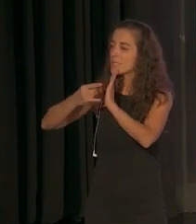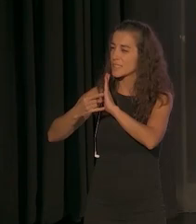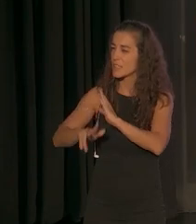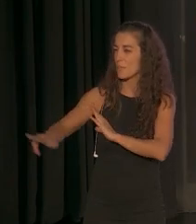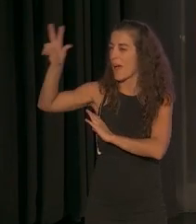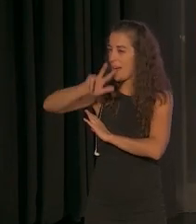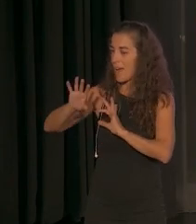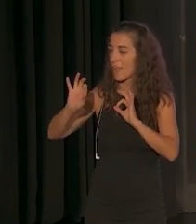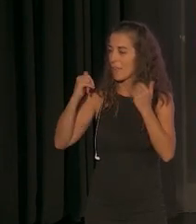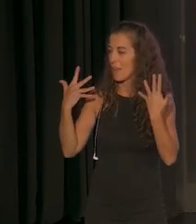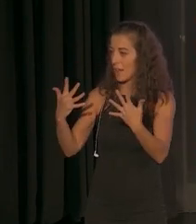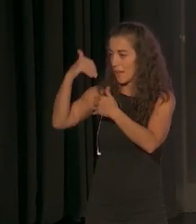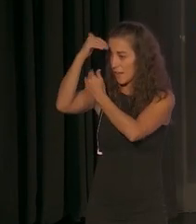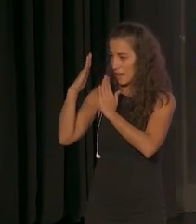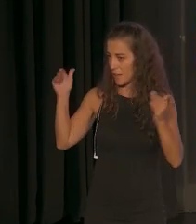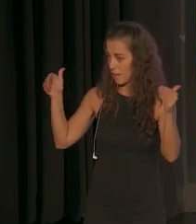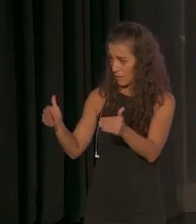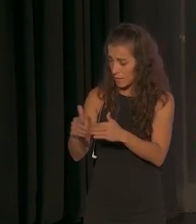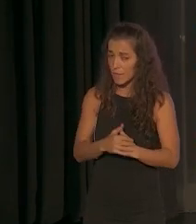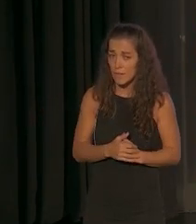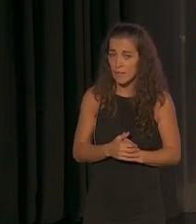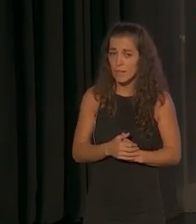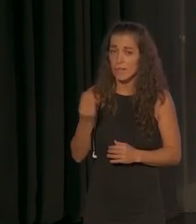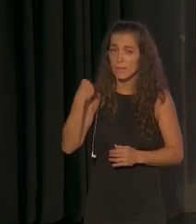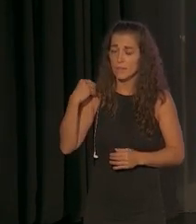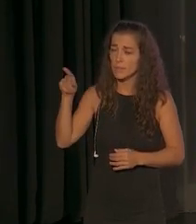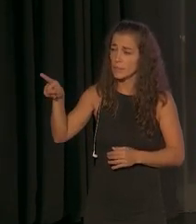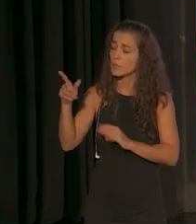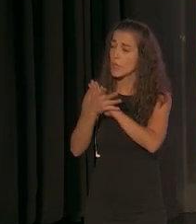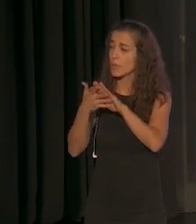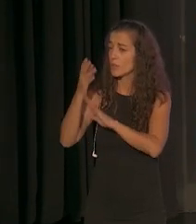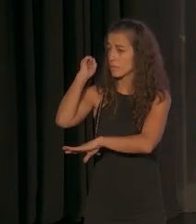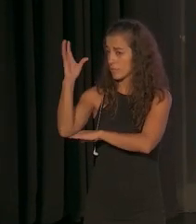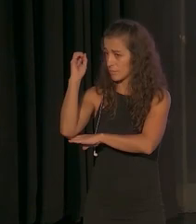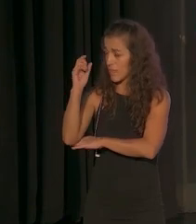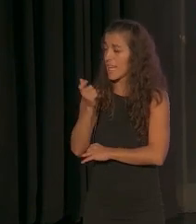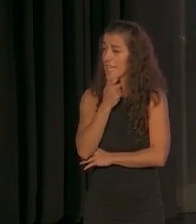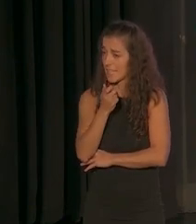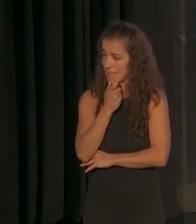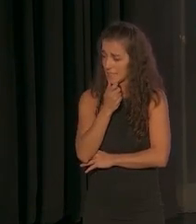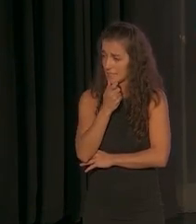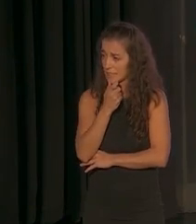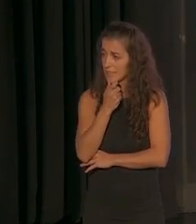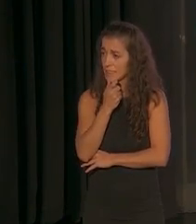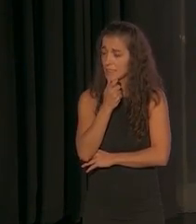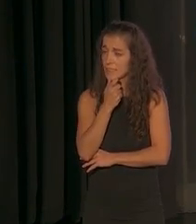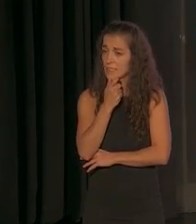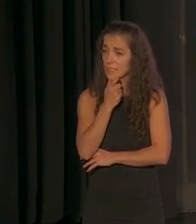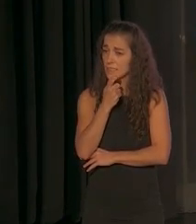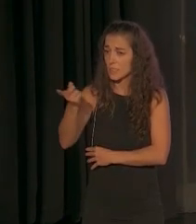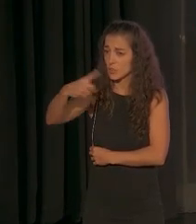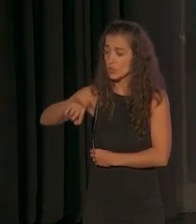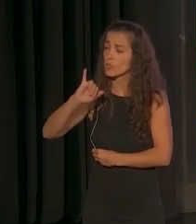everything, they have a national early intervention system. Peggy is going to deliver her presentation in English.